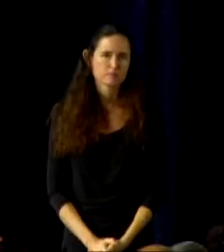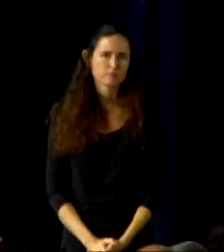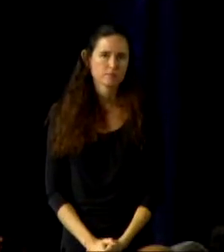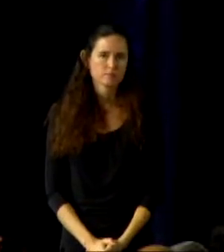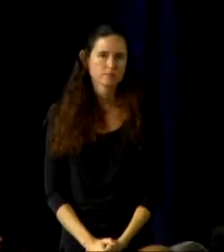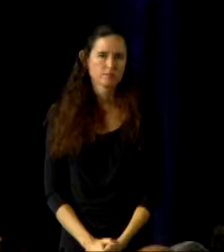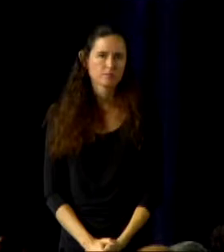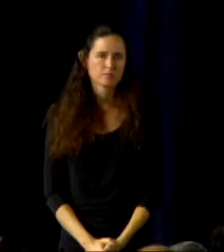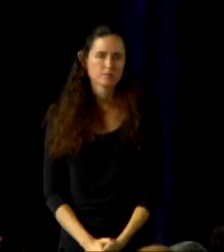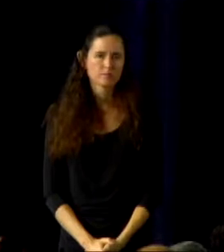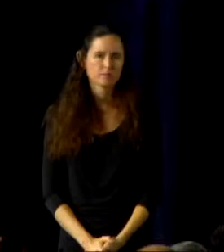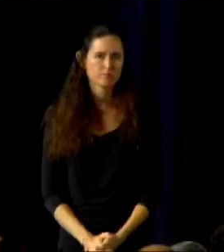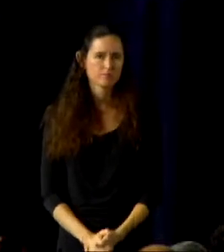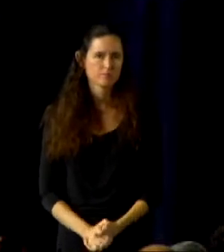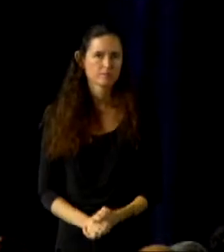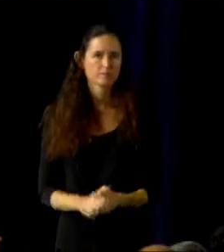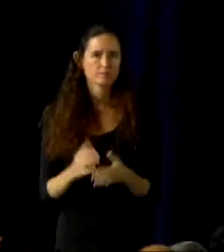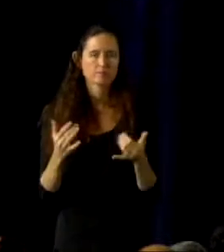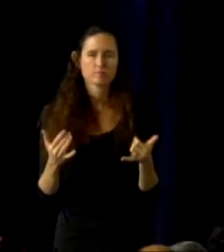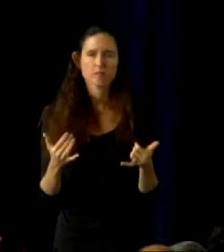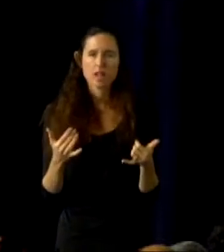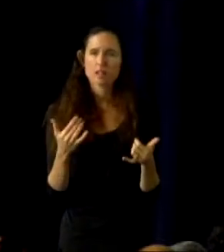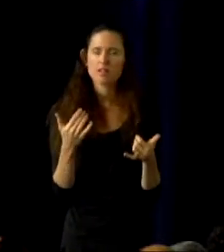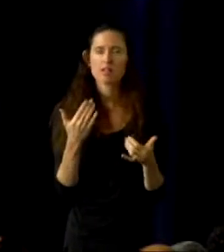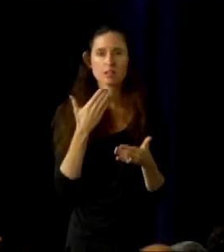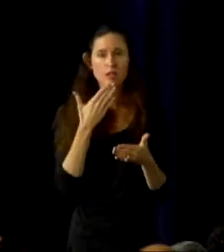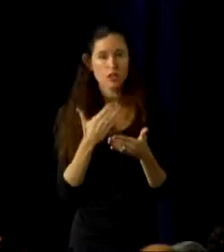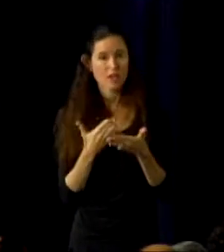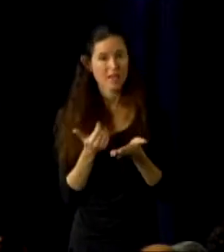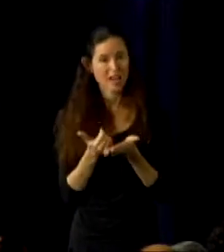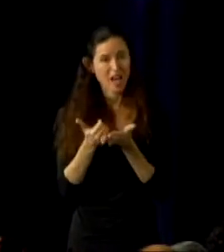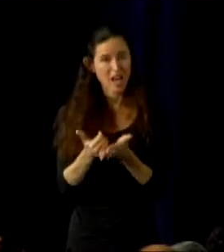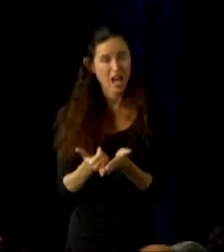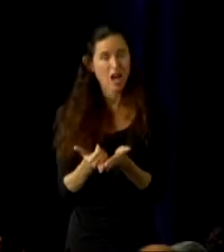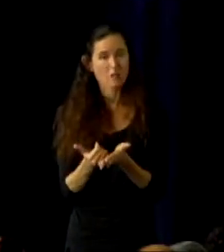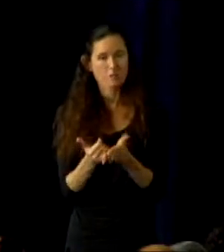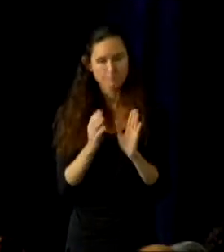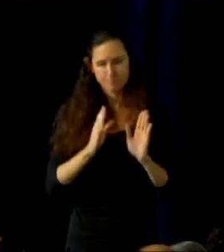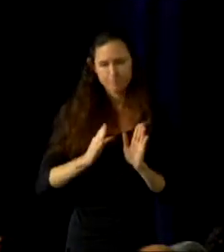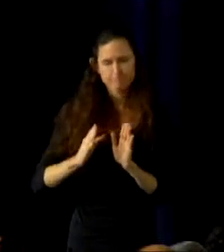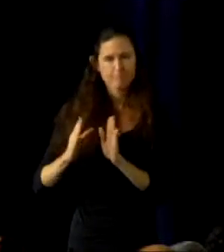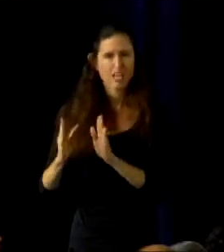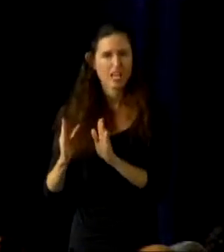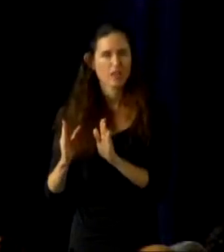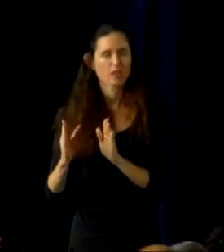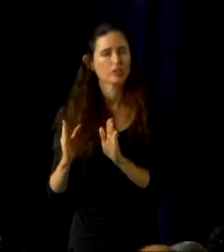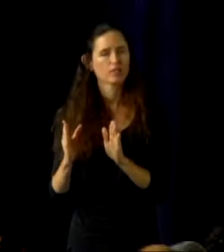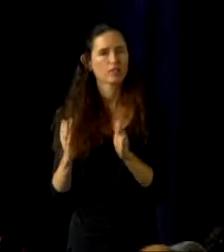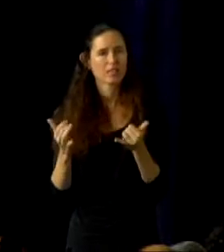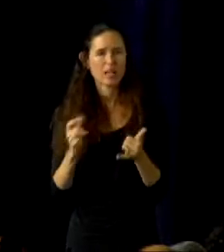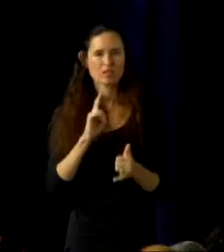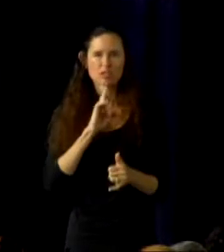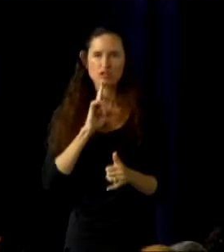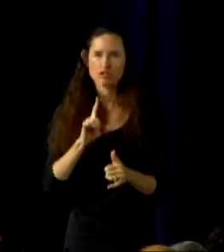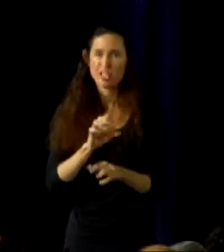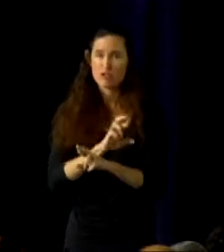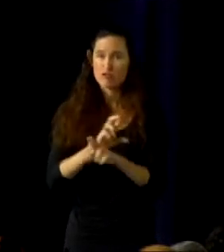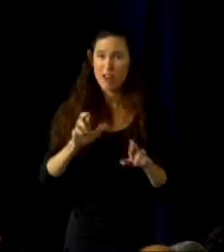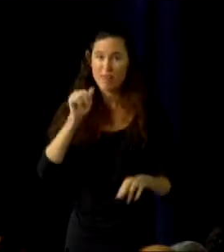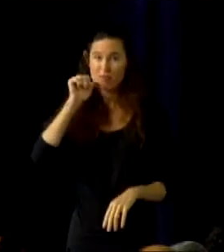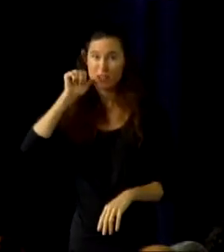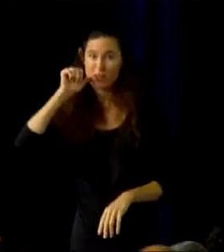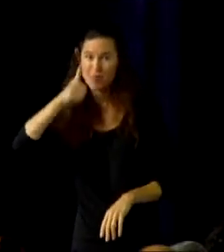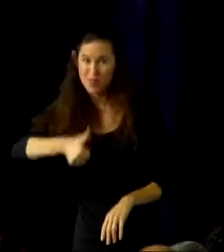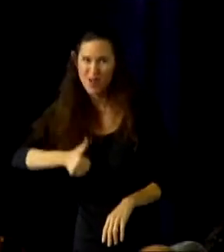You know, and there's a group here that not only helped put this together physically, but who are right now are getting truly ready for tomorrow, as I know many of